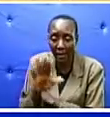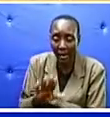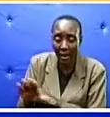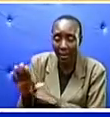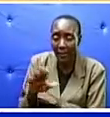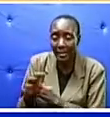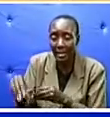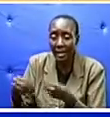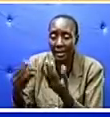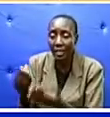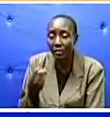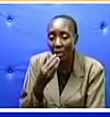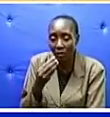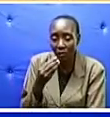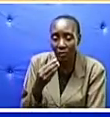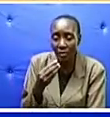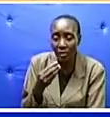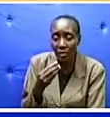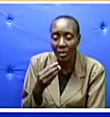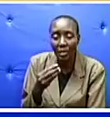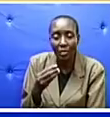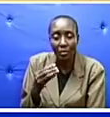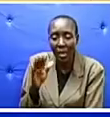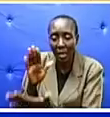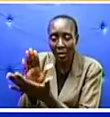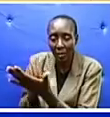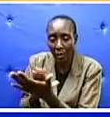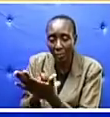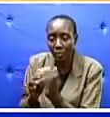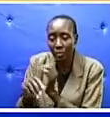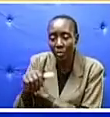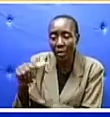food, we refer them. Another thing,